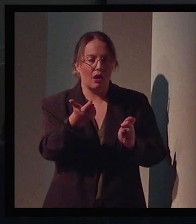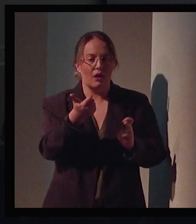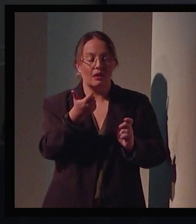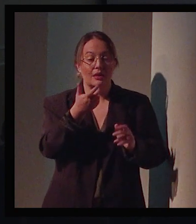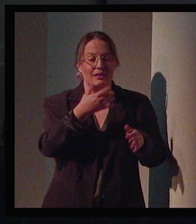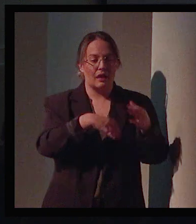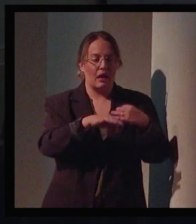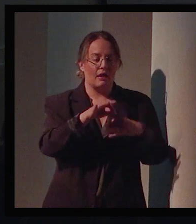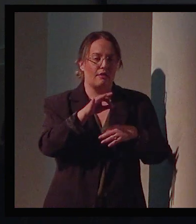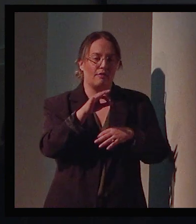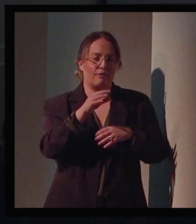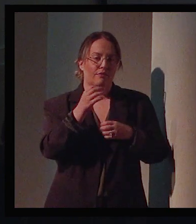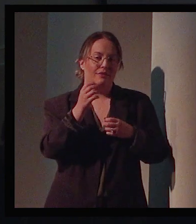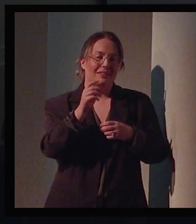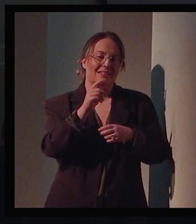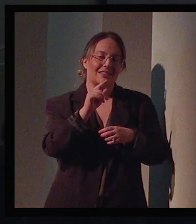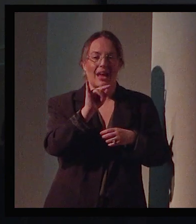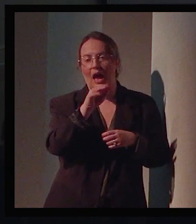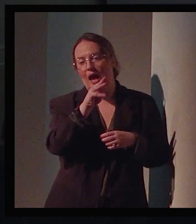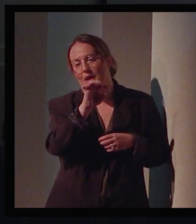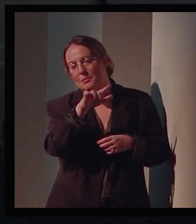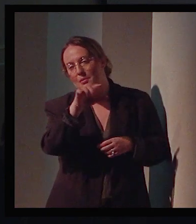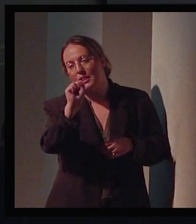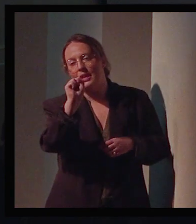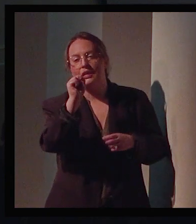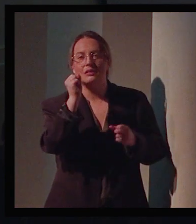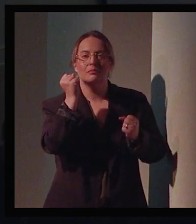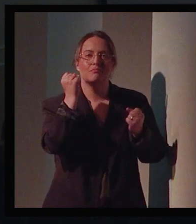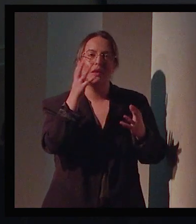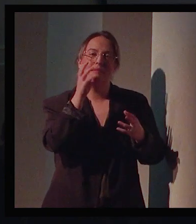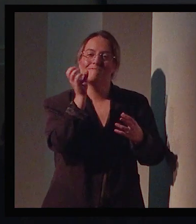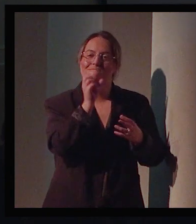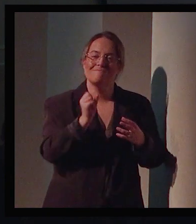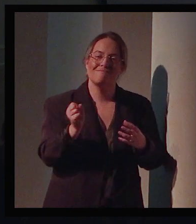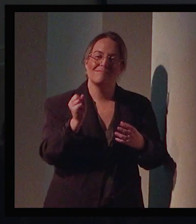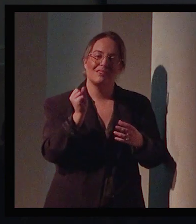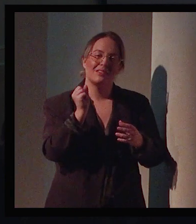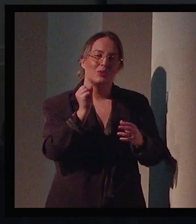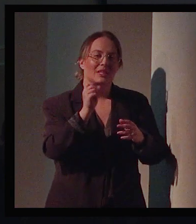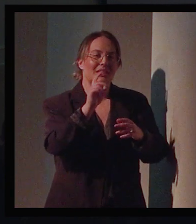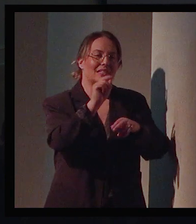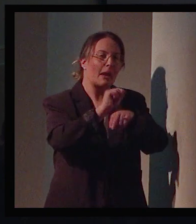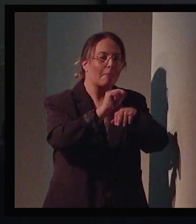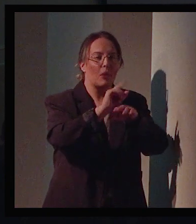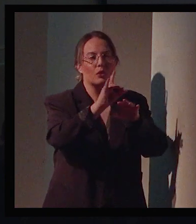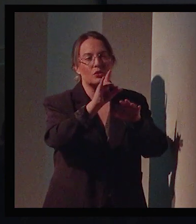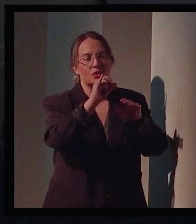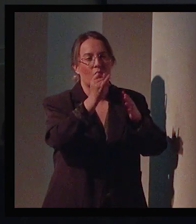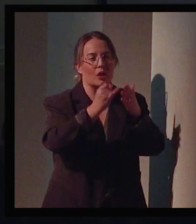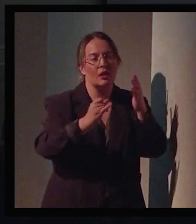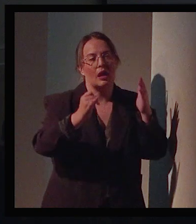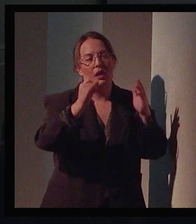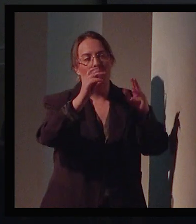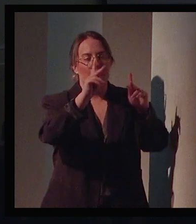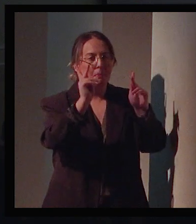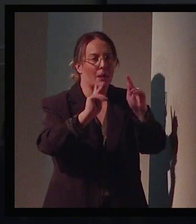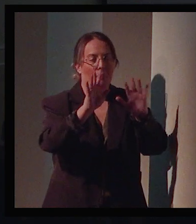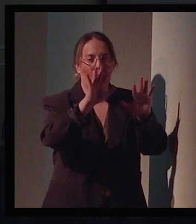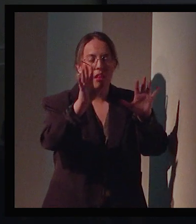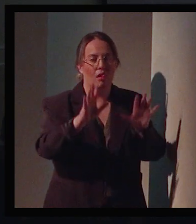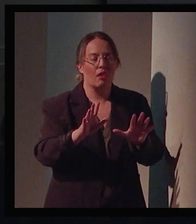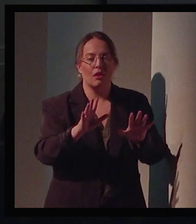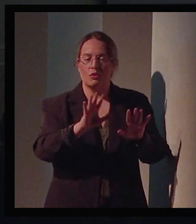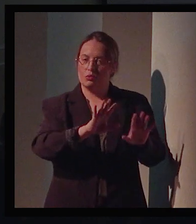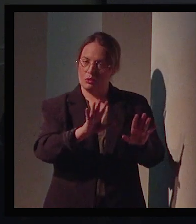timeless Arcadia dotted with temples or classical figures, Corot is depicting a familiar and